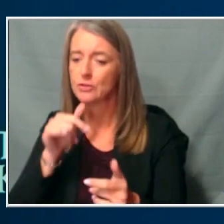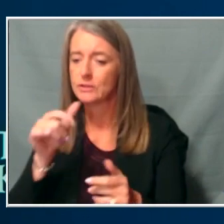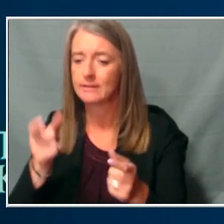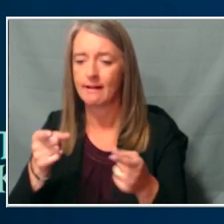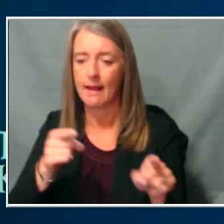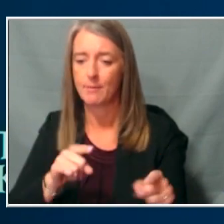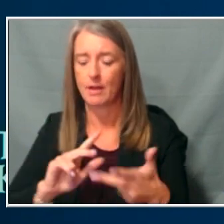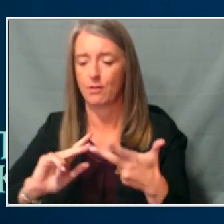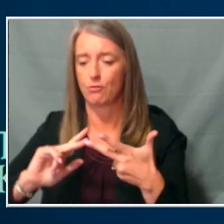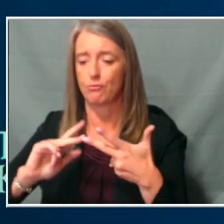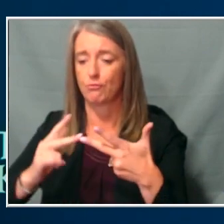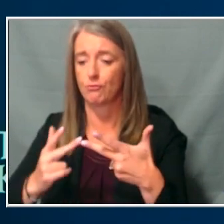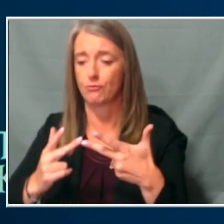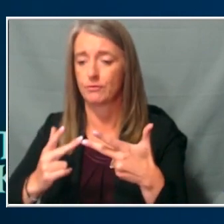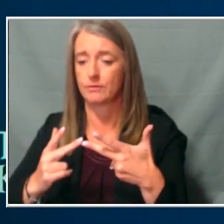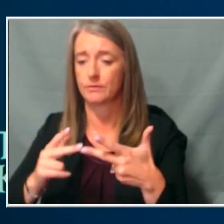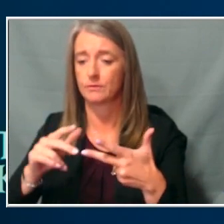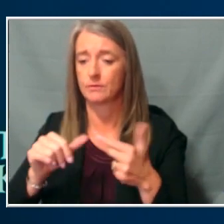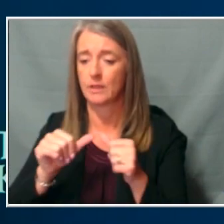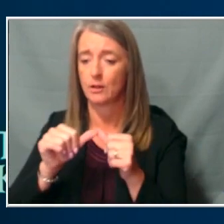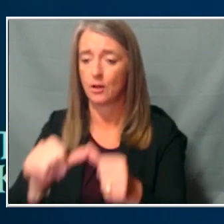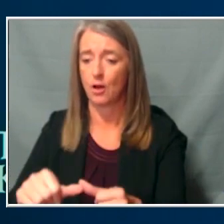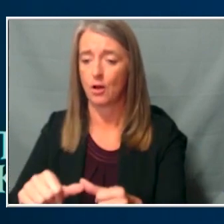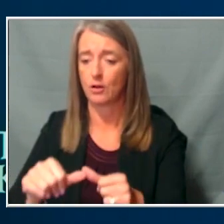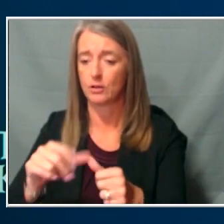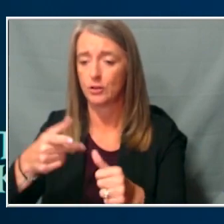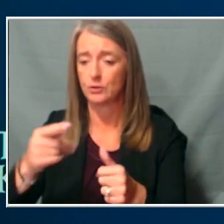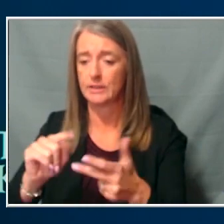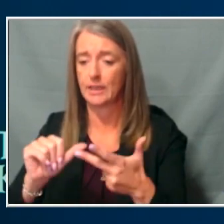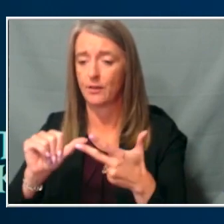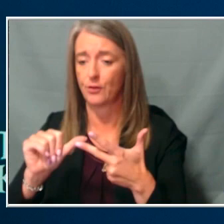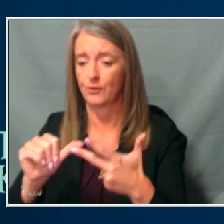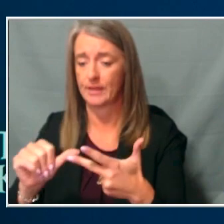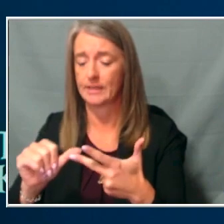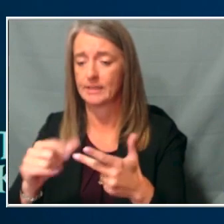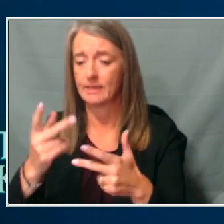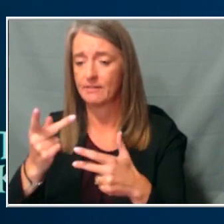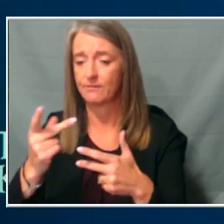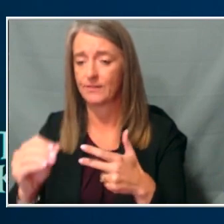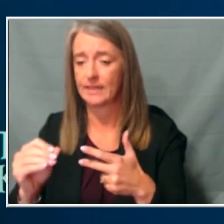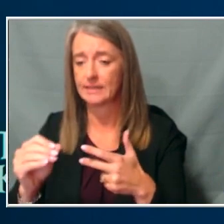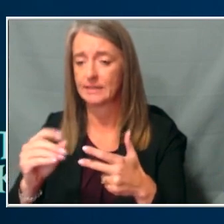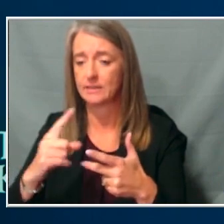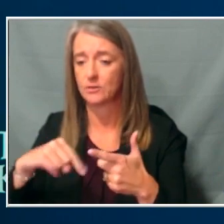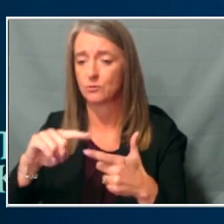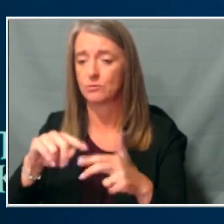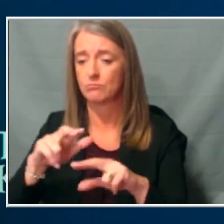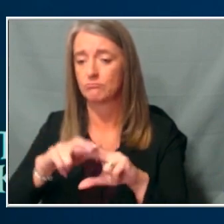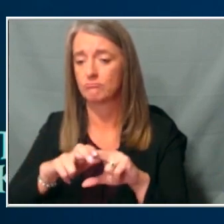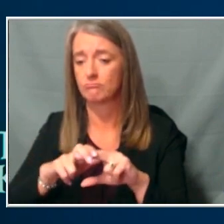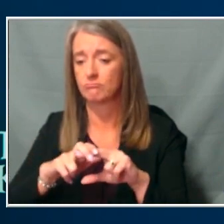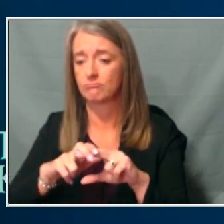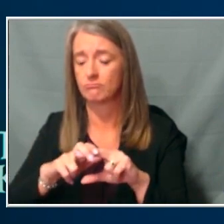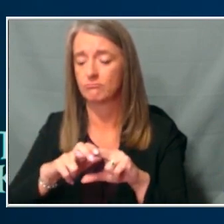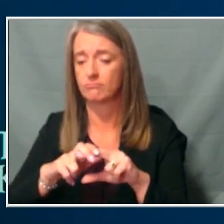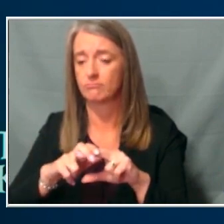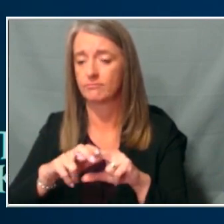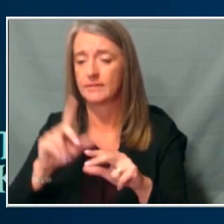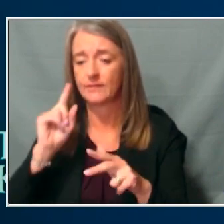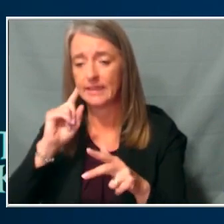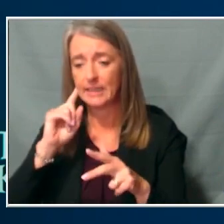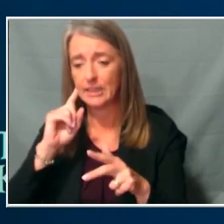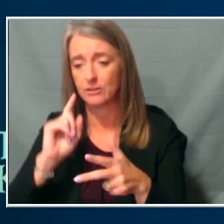third one is long QT3 is essentially one that happens, fainting spells when you're at rest. So those, if I hear of